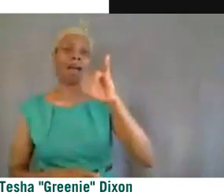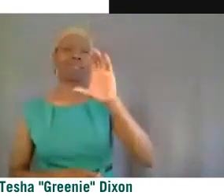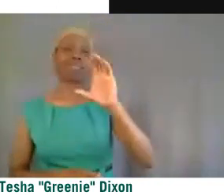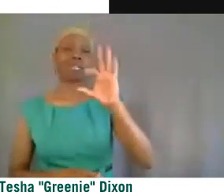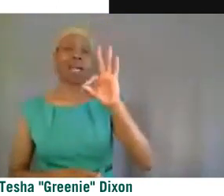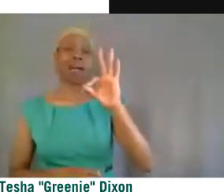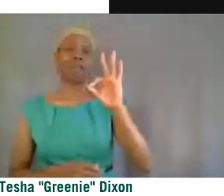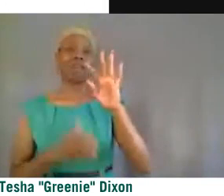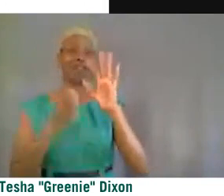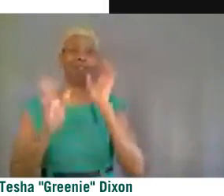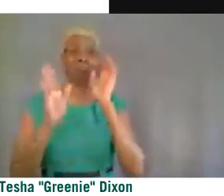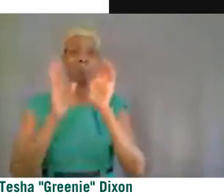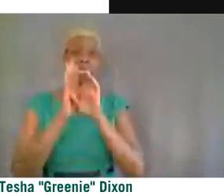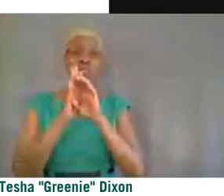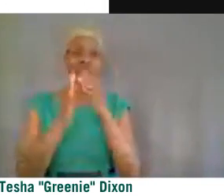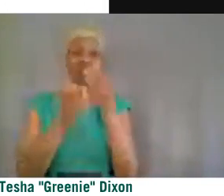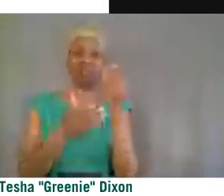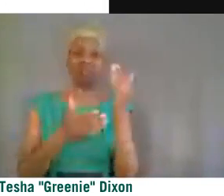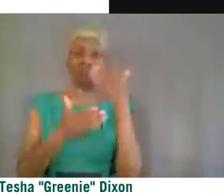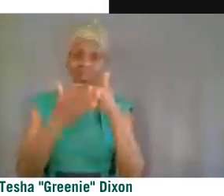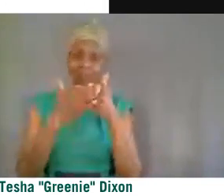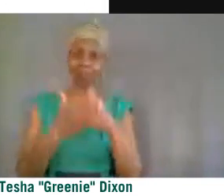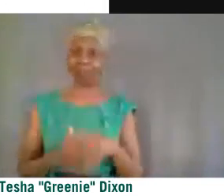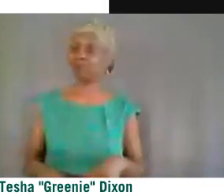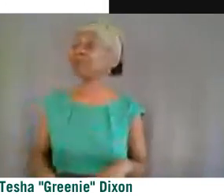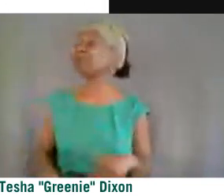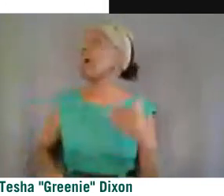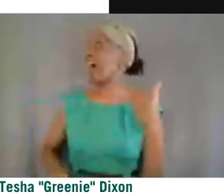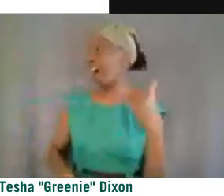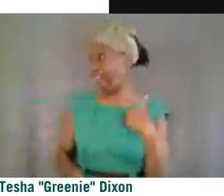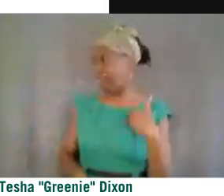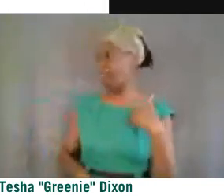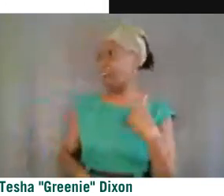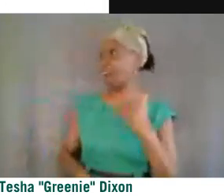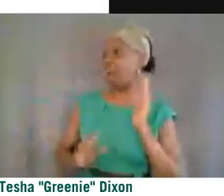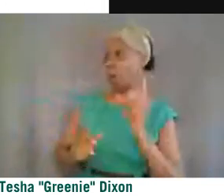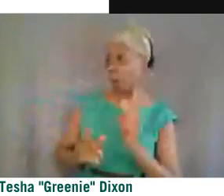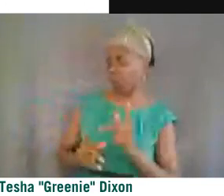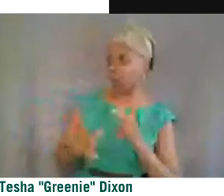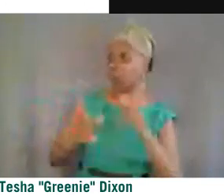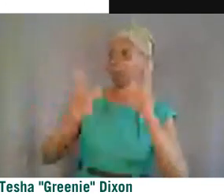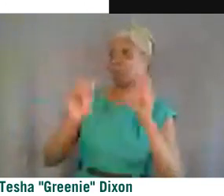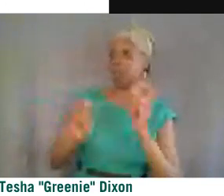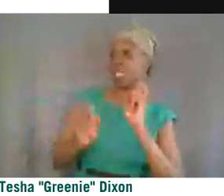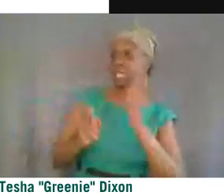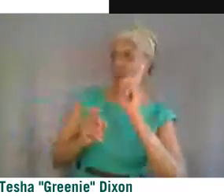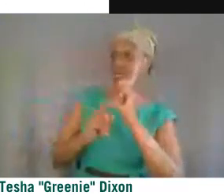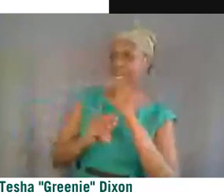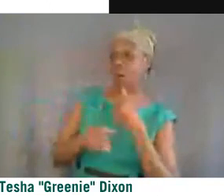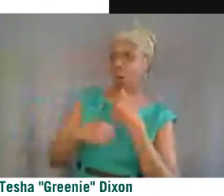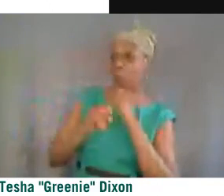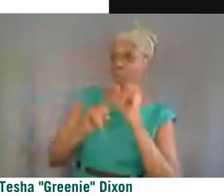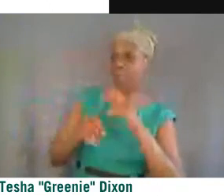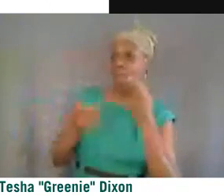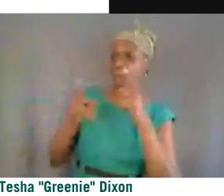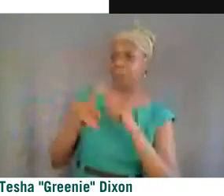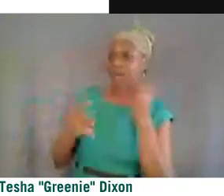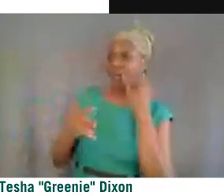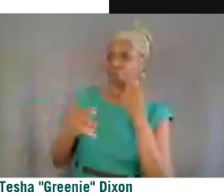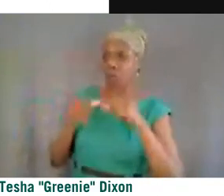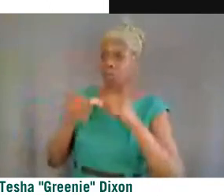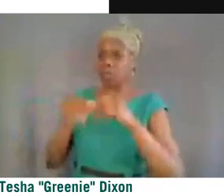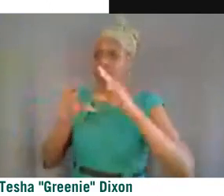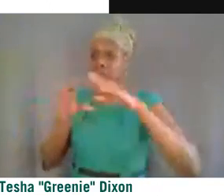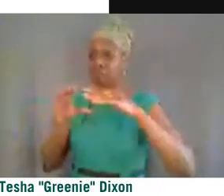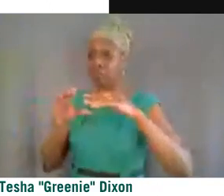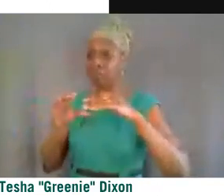chance? I do, and I will actually put it up. Give me 1 second and I will make that happen. Okay. But if you keep talking, I'll